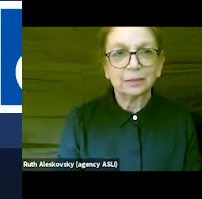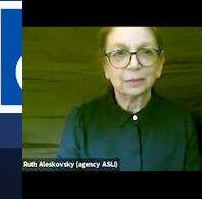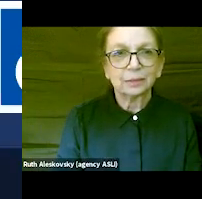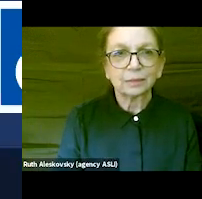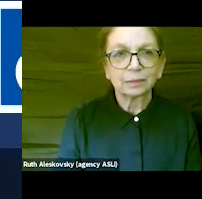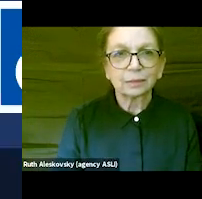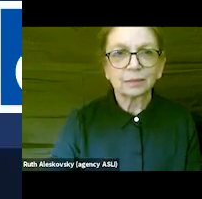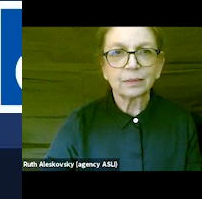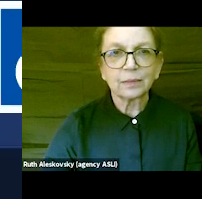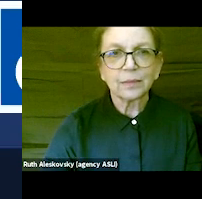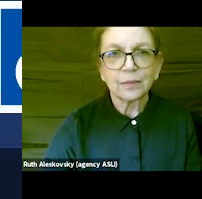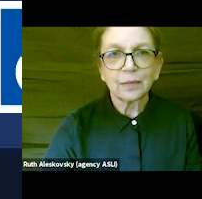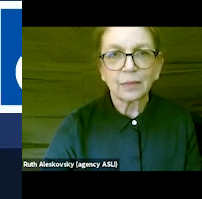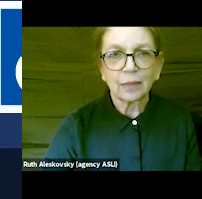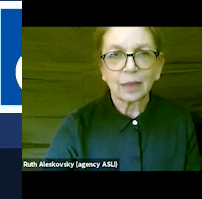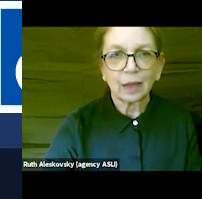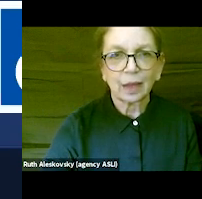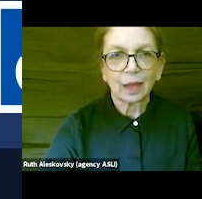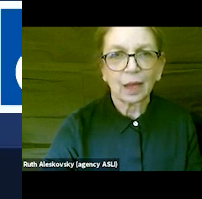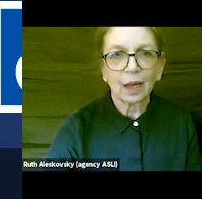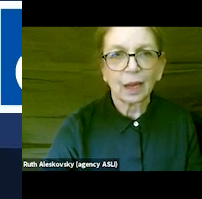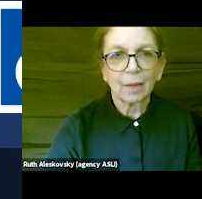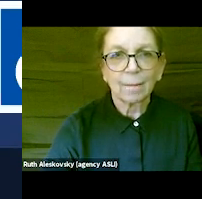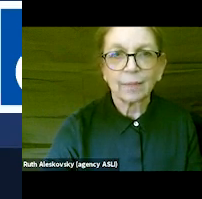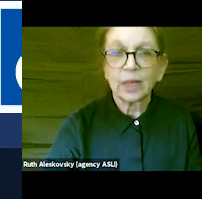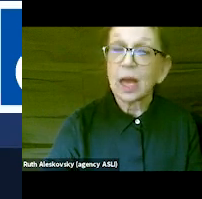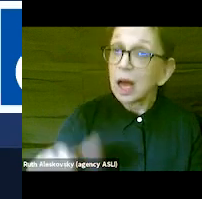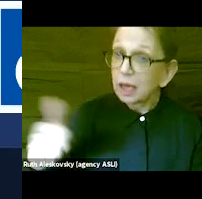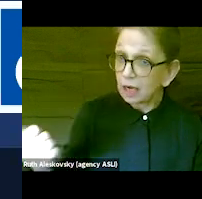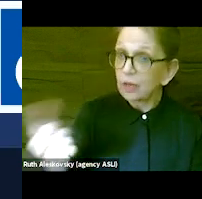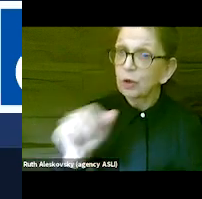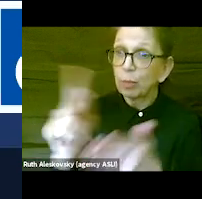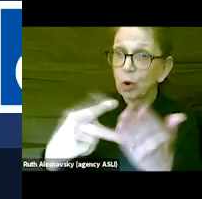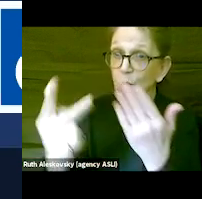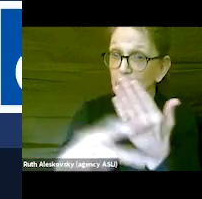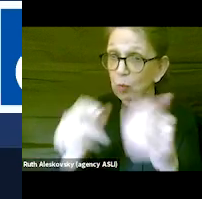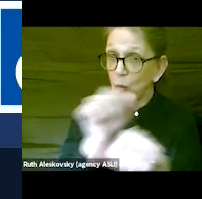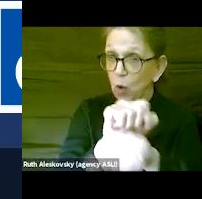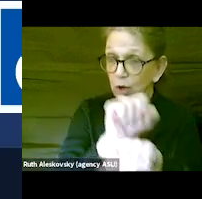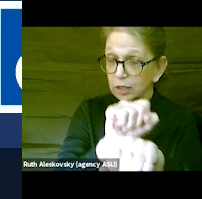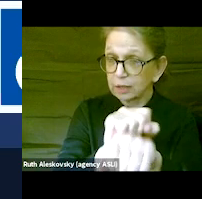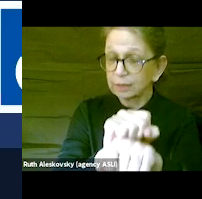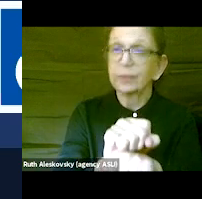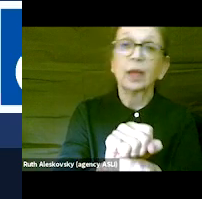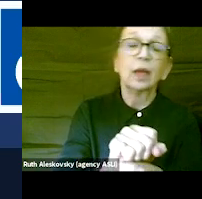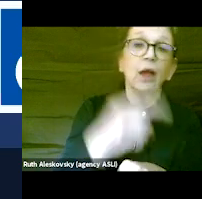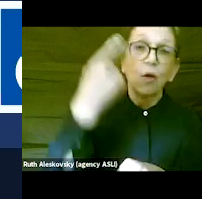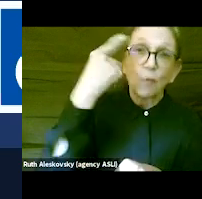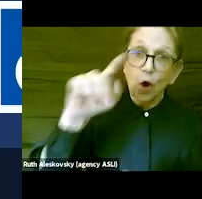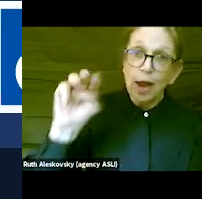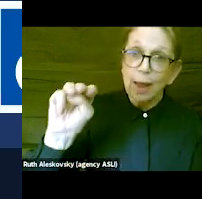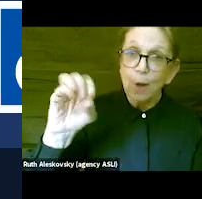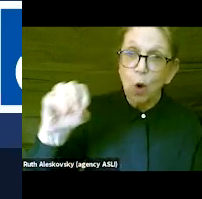So another really important program I work on as part of the Mayor's Office for People with Disabilities is